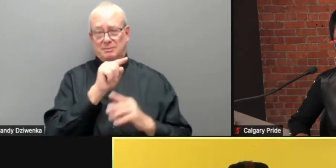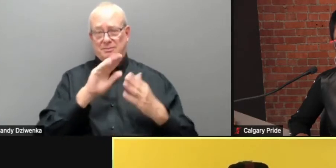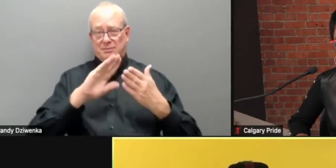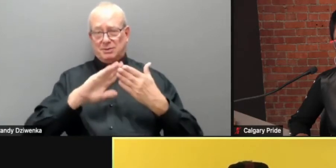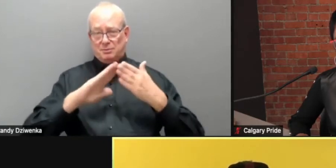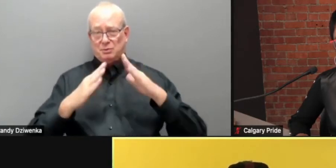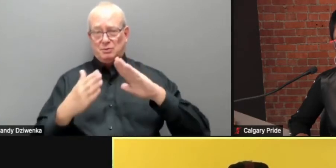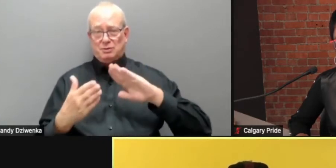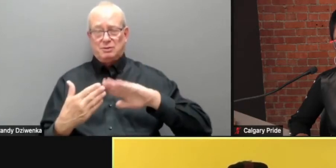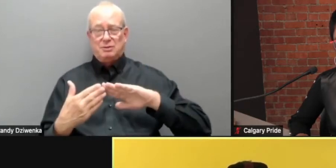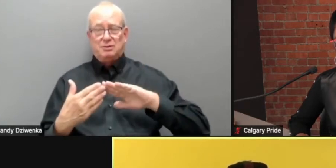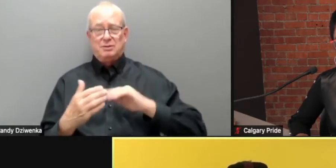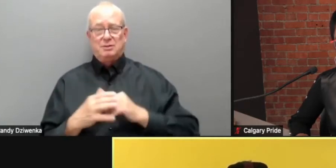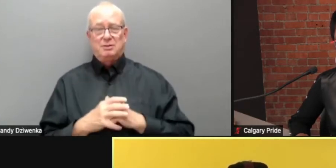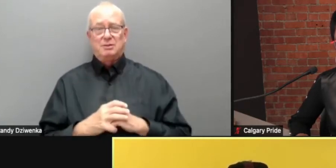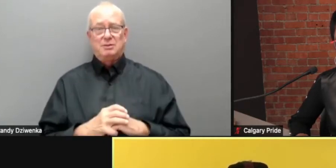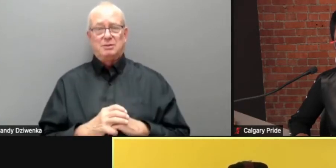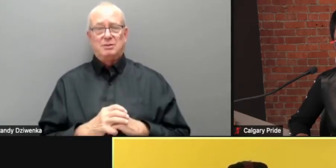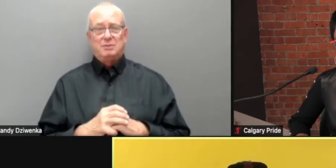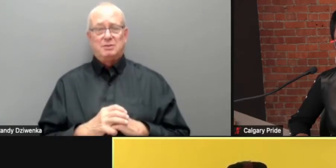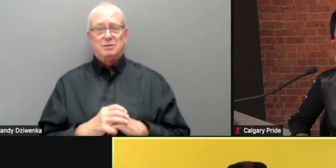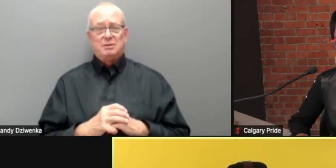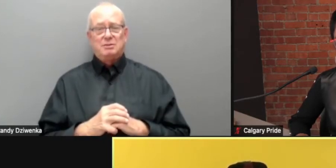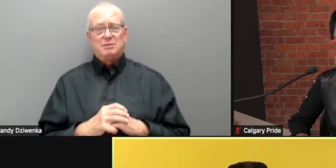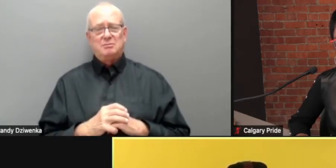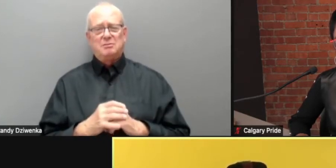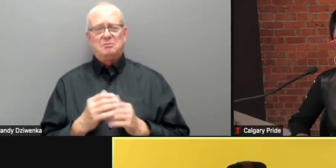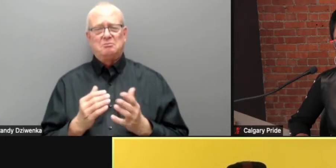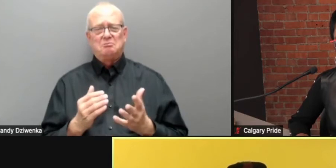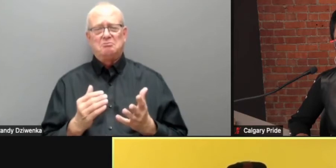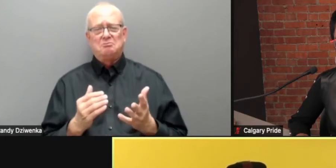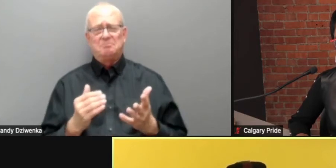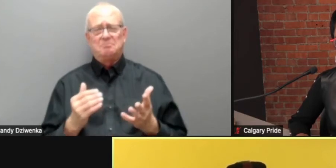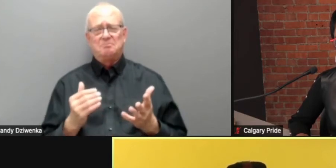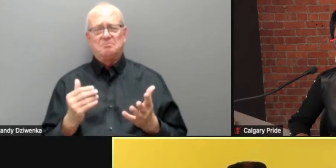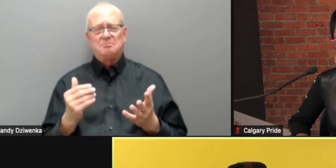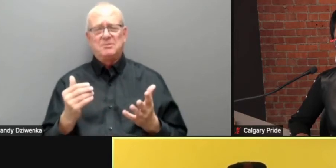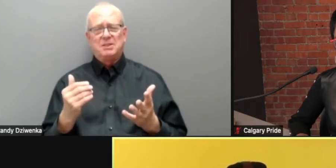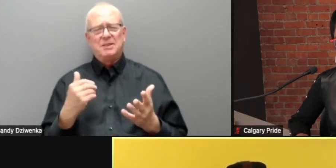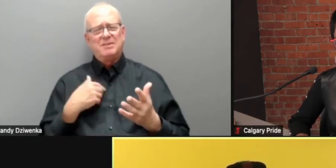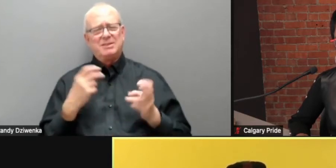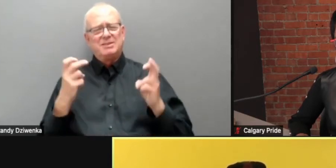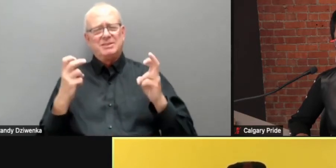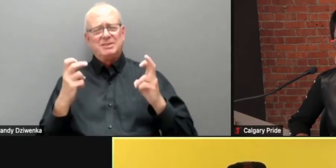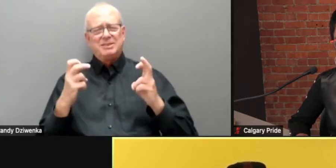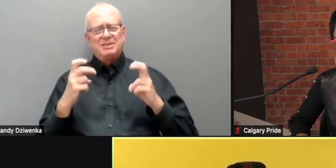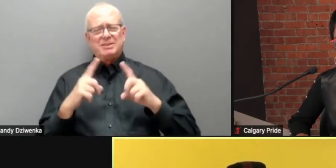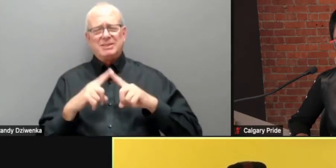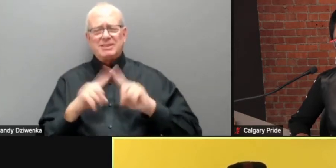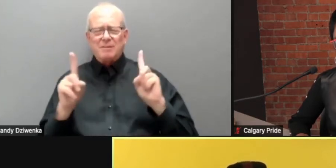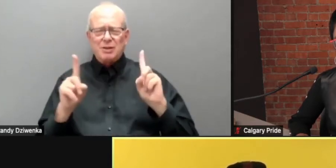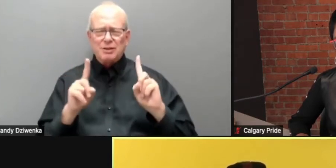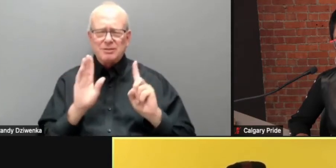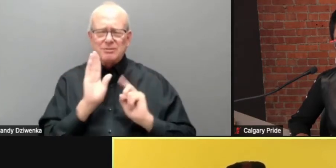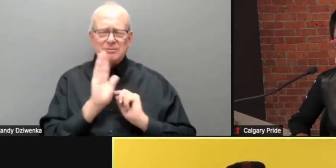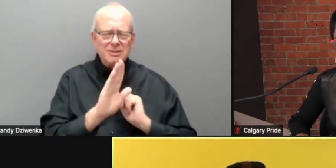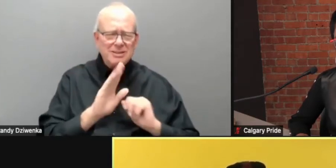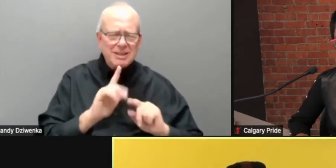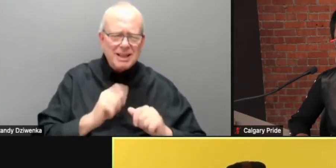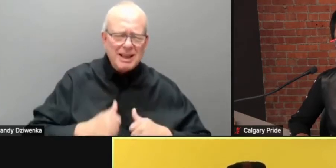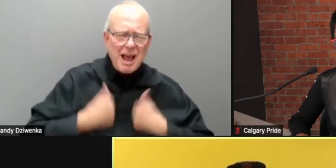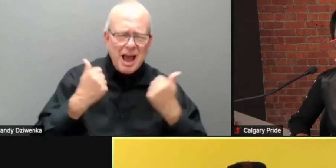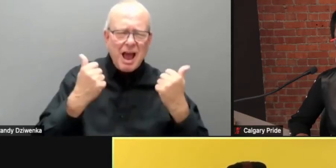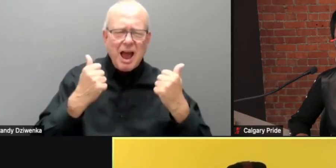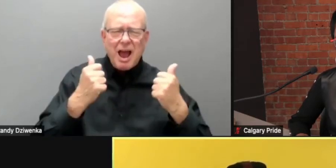I would say structure which exists where they have their own disciples and then their own followers, and they follow certain rules